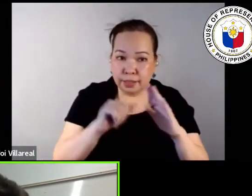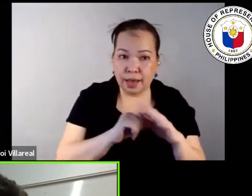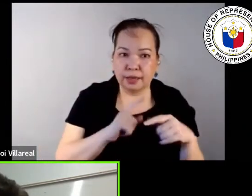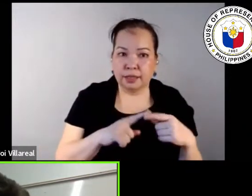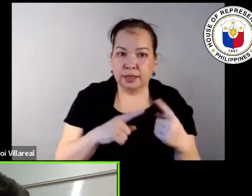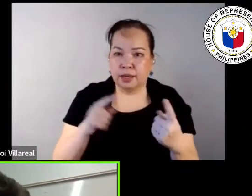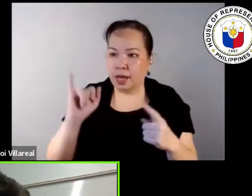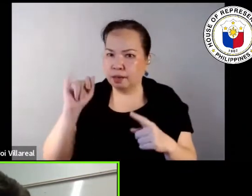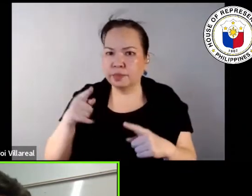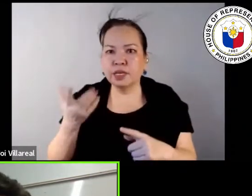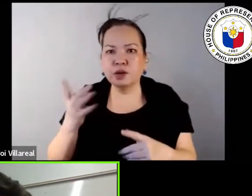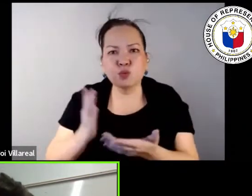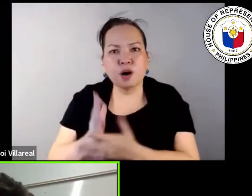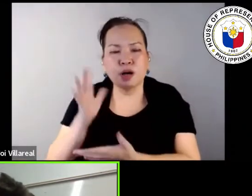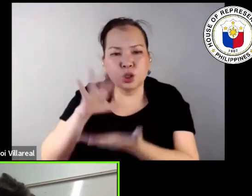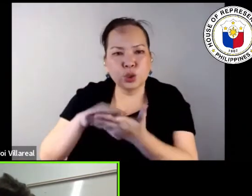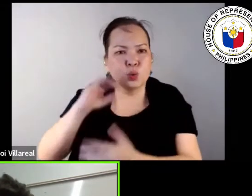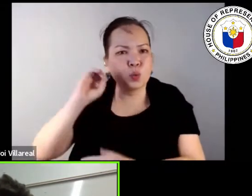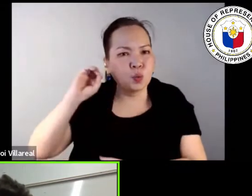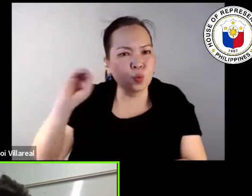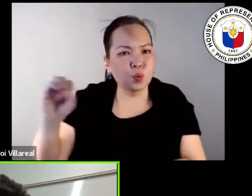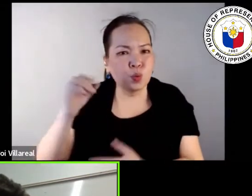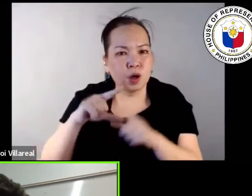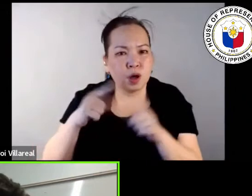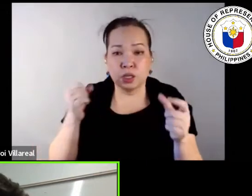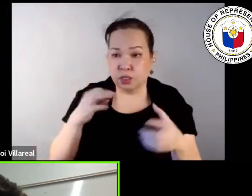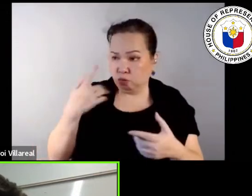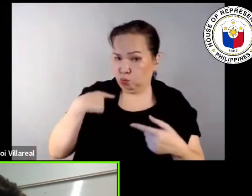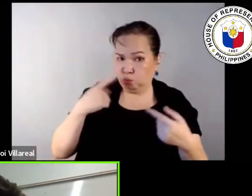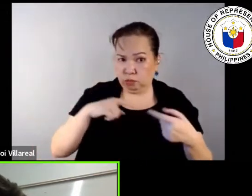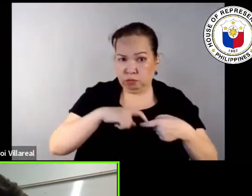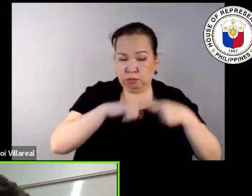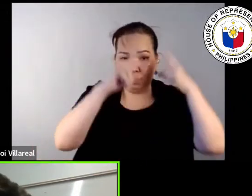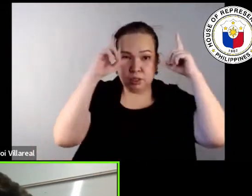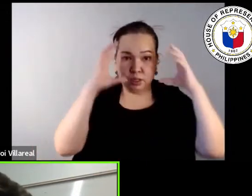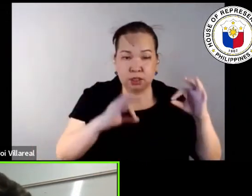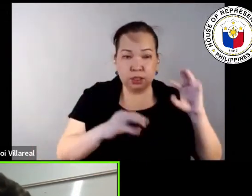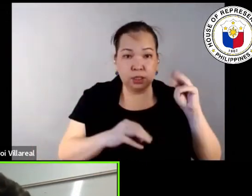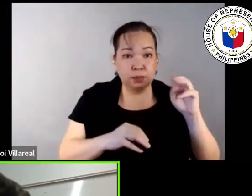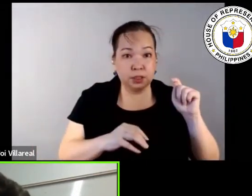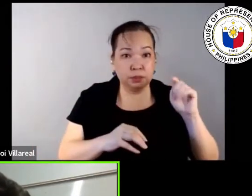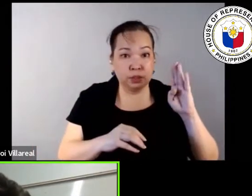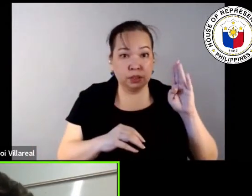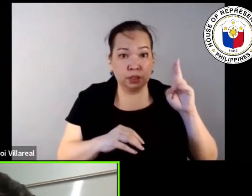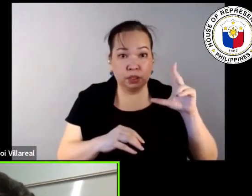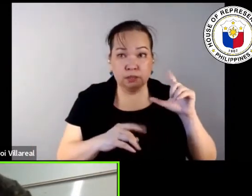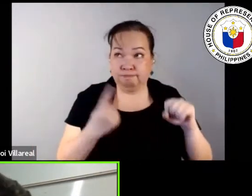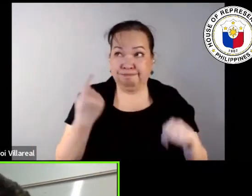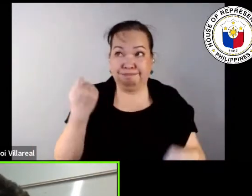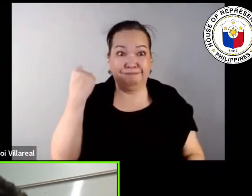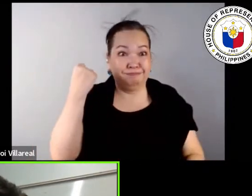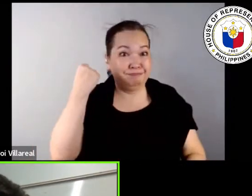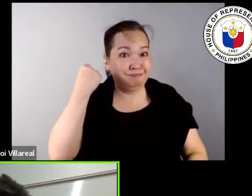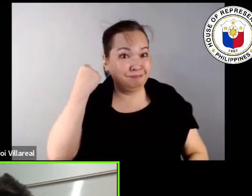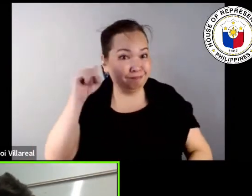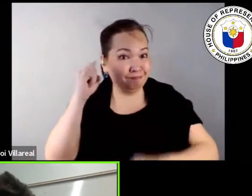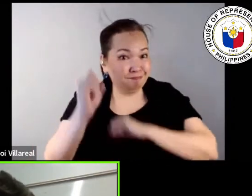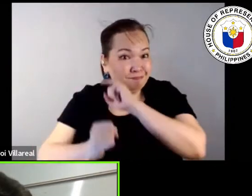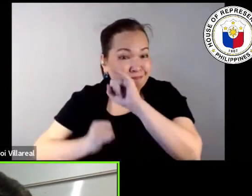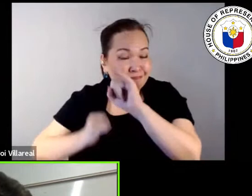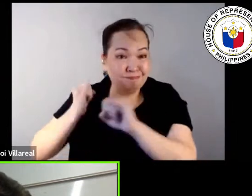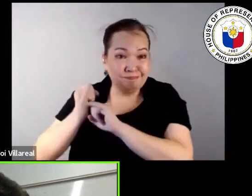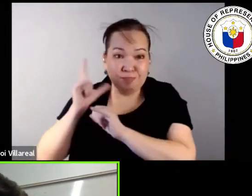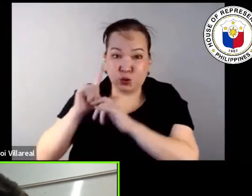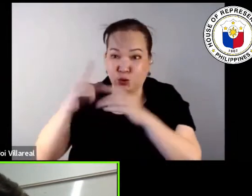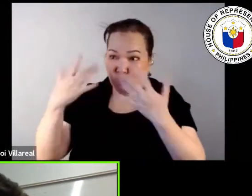to learn in their own languages. So the suspension of mother tongue instruction would violate these legal rights, which the